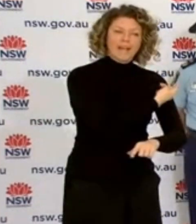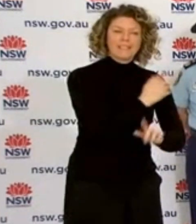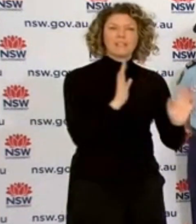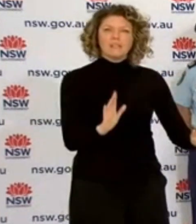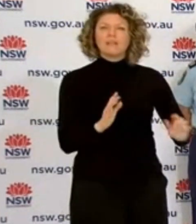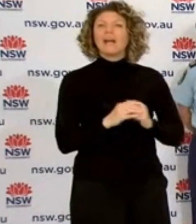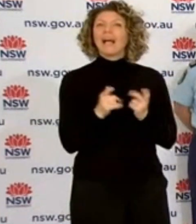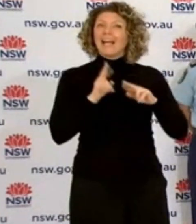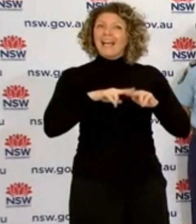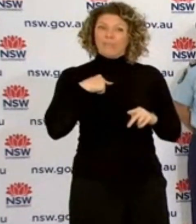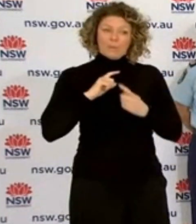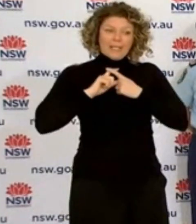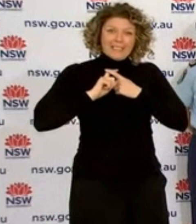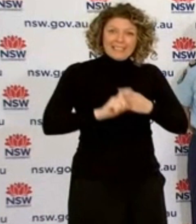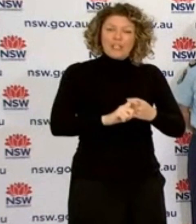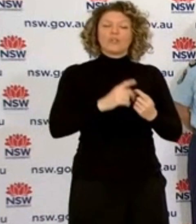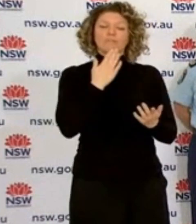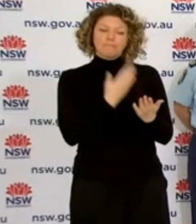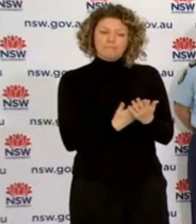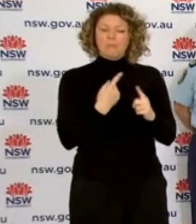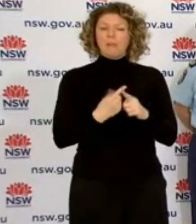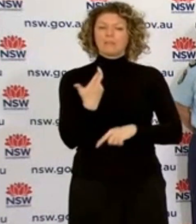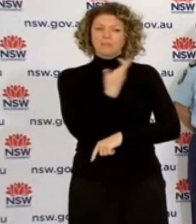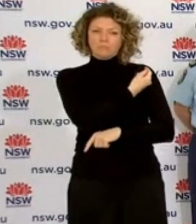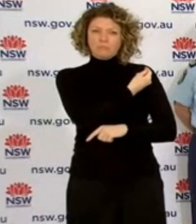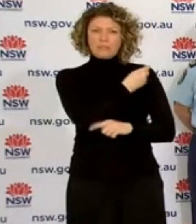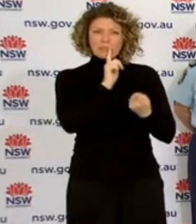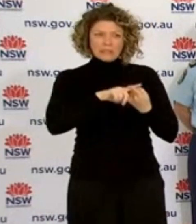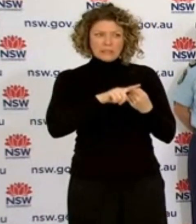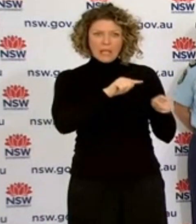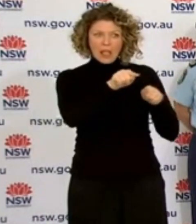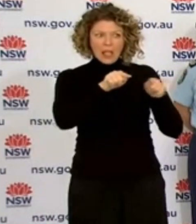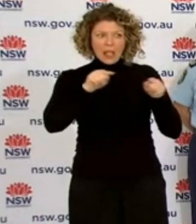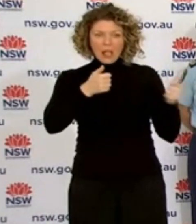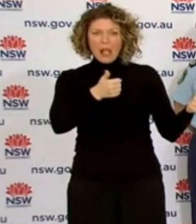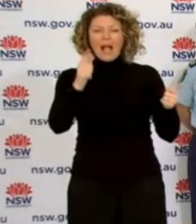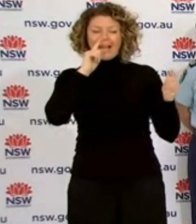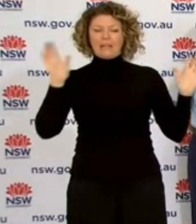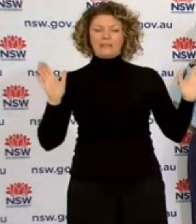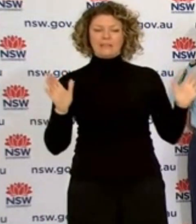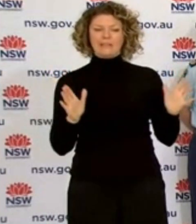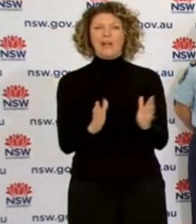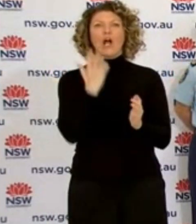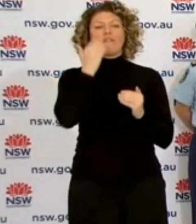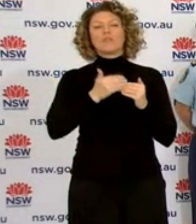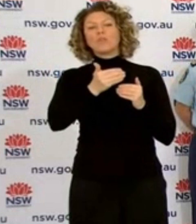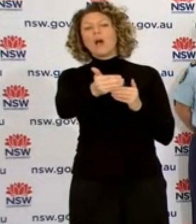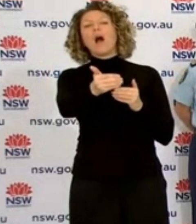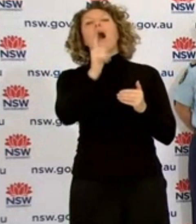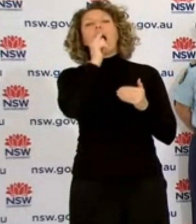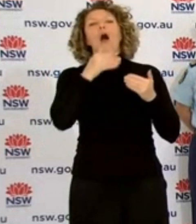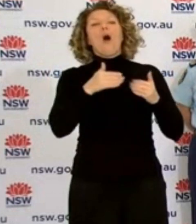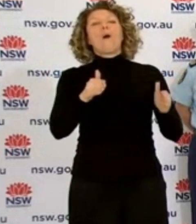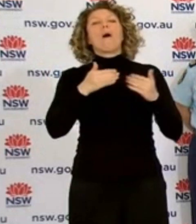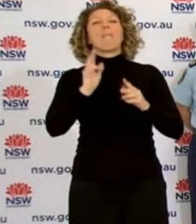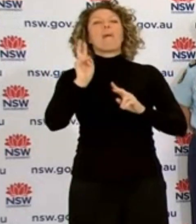getting vaccinated will help us get to where we want to be in the time frame we want that to happen. But the risk is that if